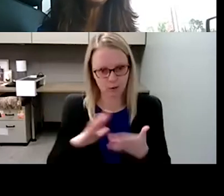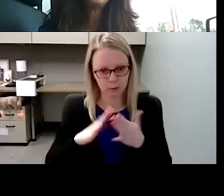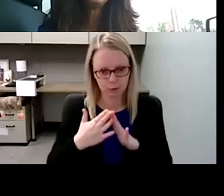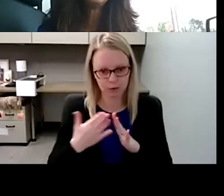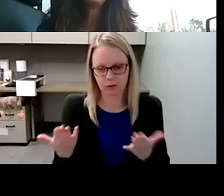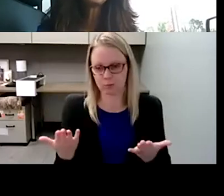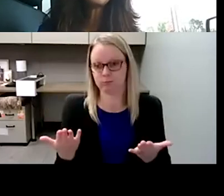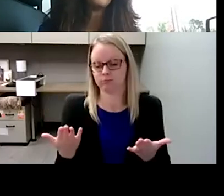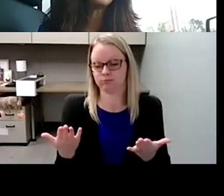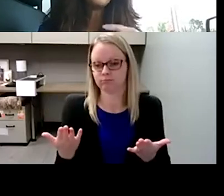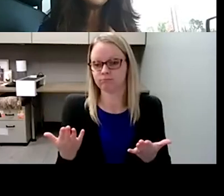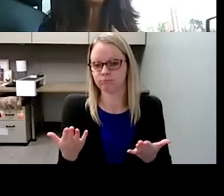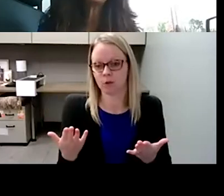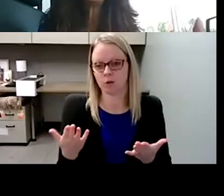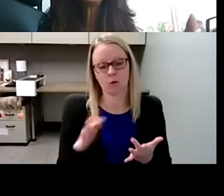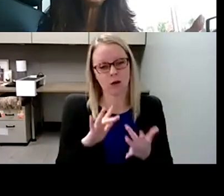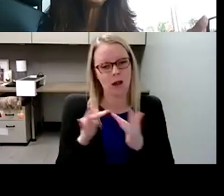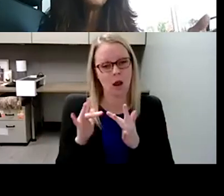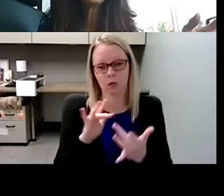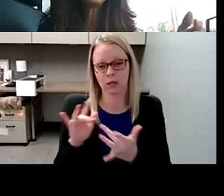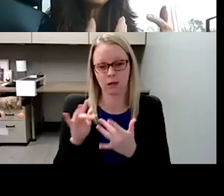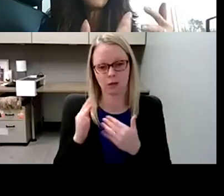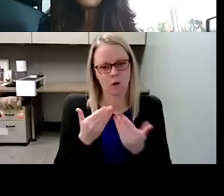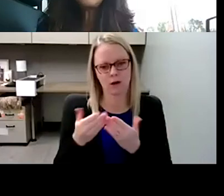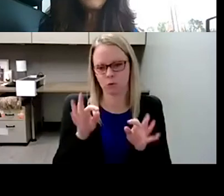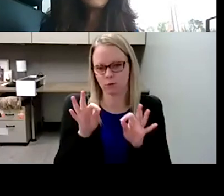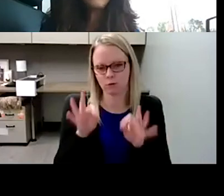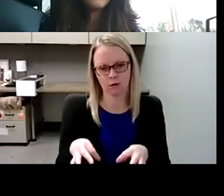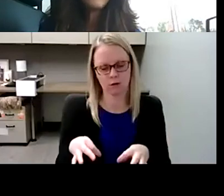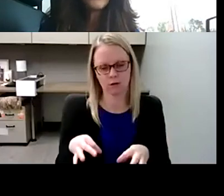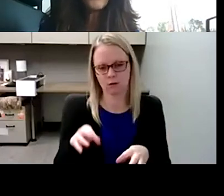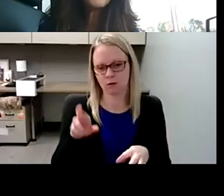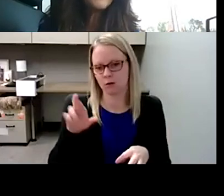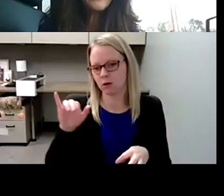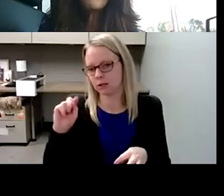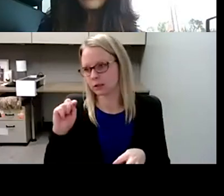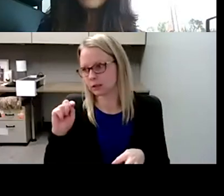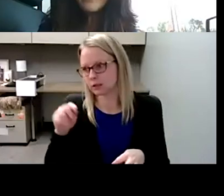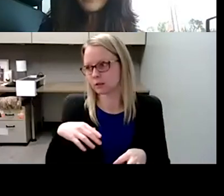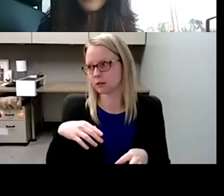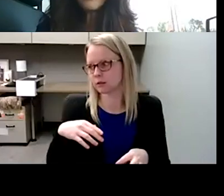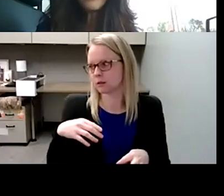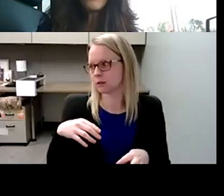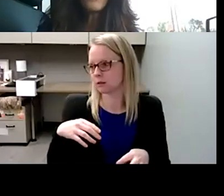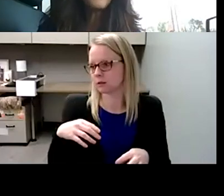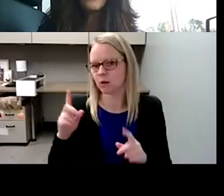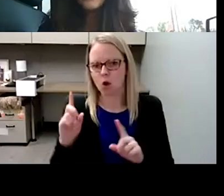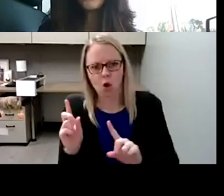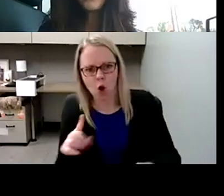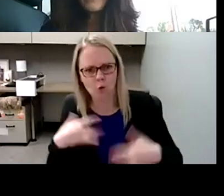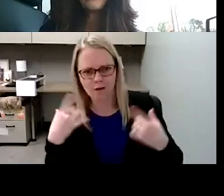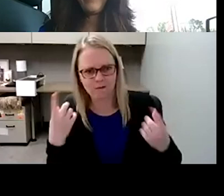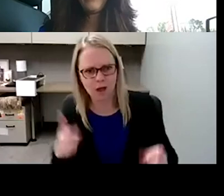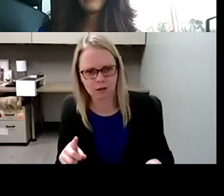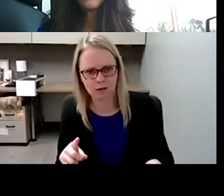do, whatever it is, if, you know, RIT, go to the events, whether you want to